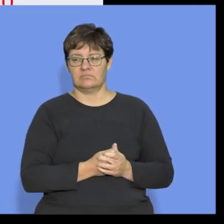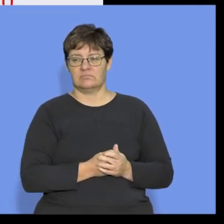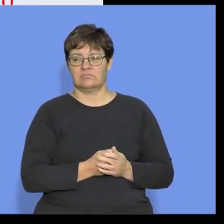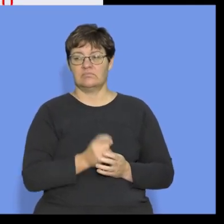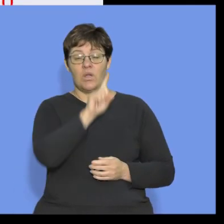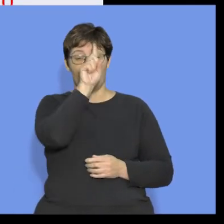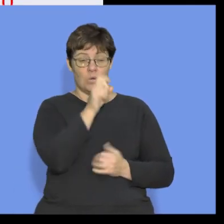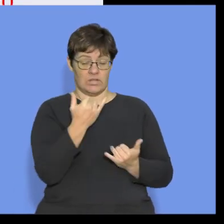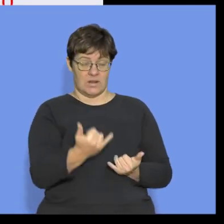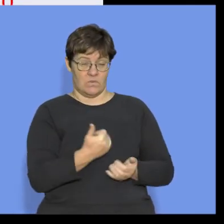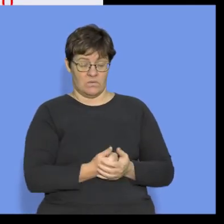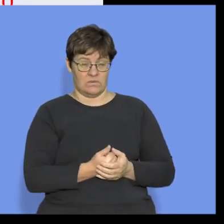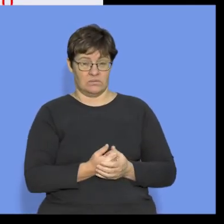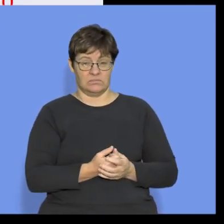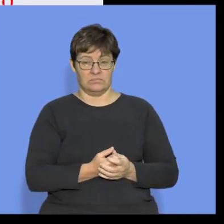Now, the question now is,